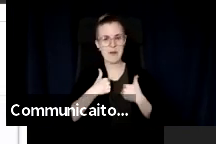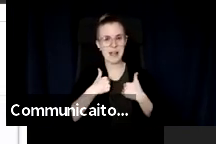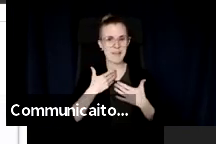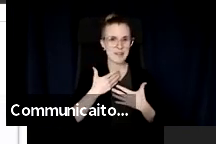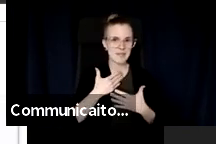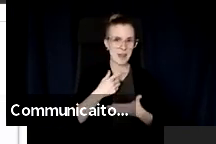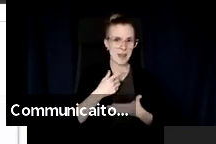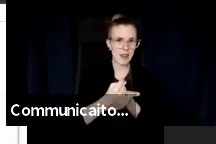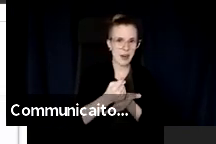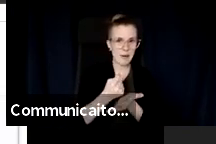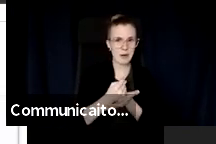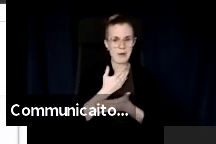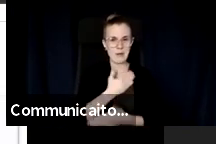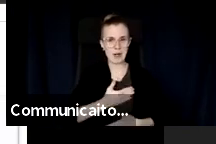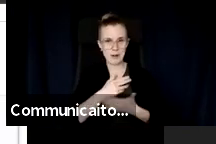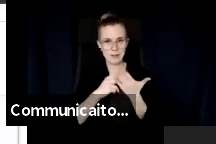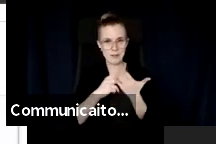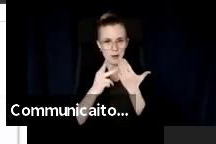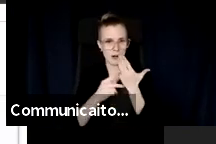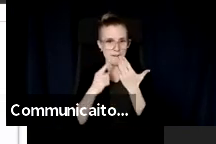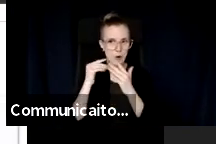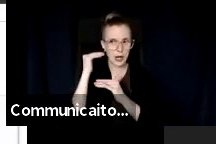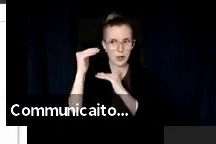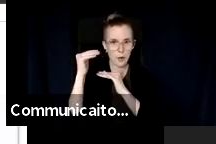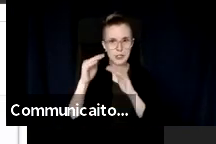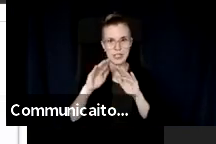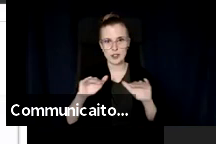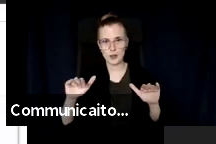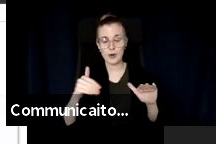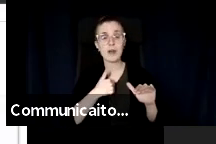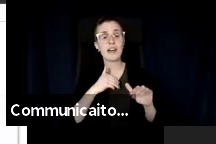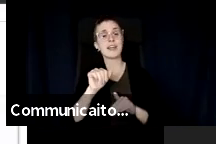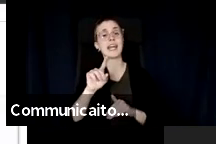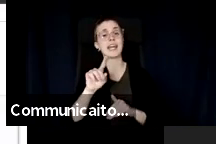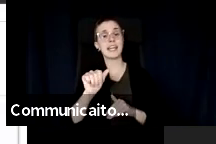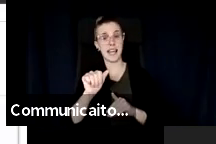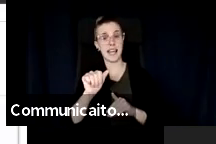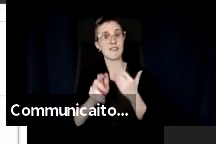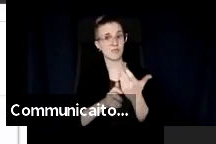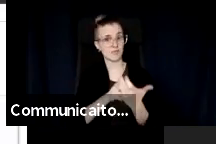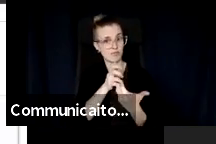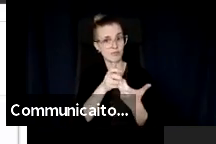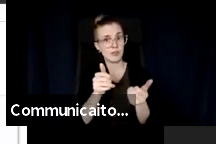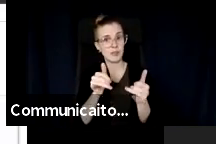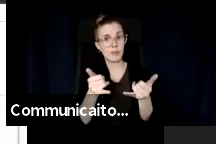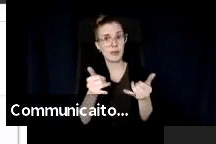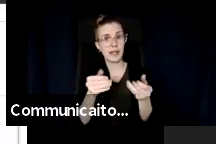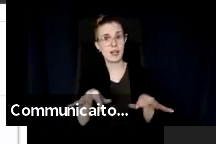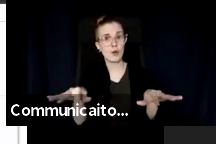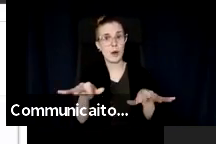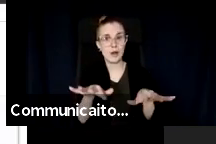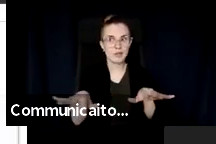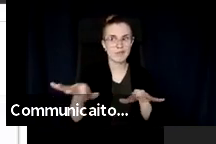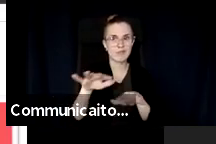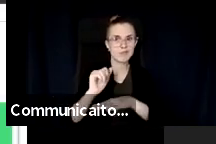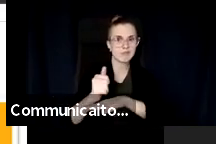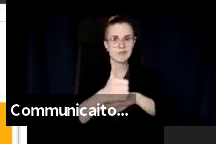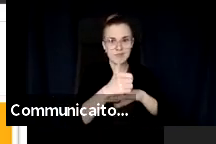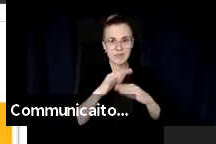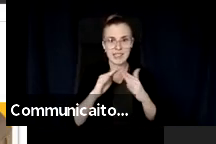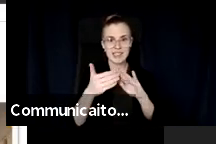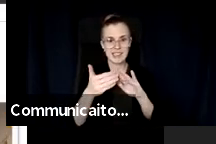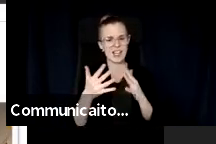and children, ADA accessible playgrounds throughout the city, as well as a couple of initiatives we'd like to